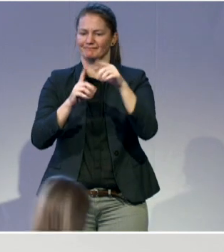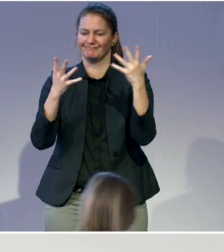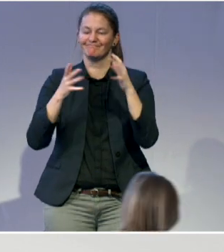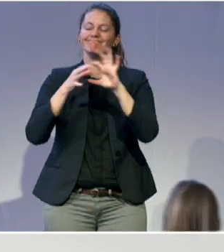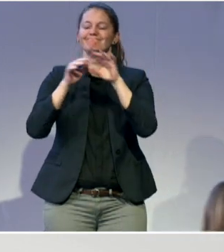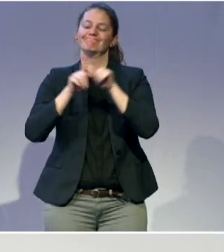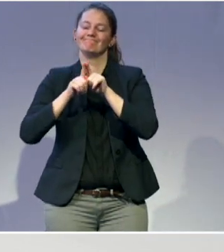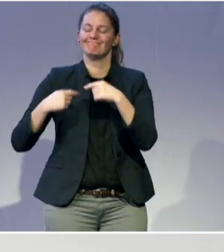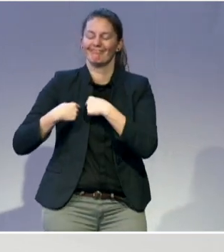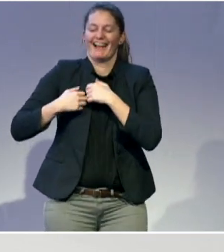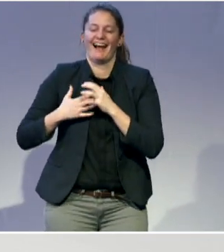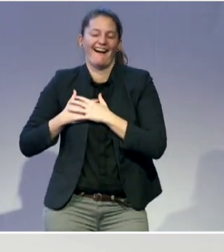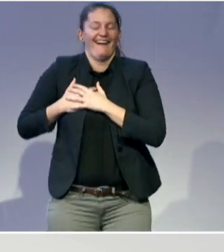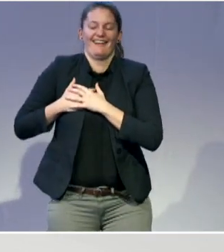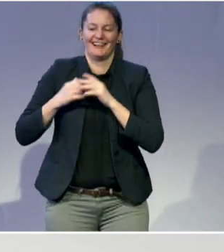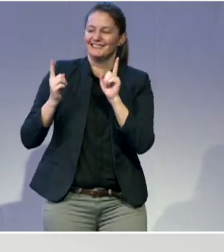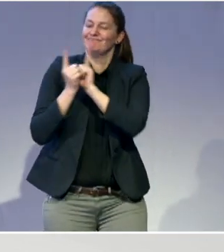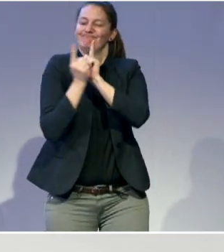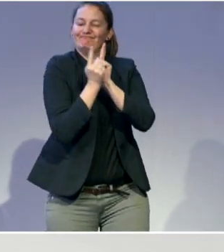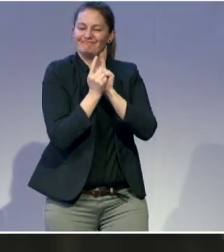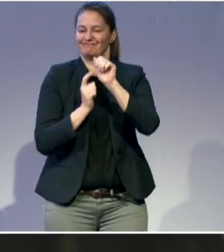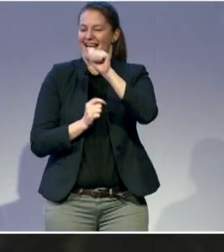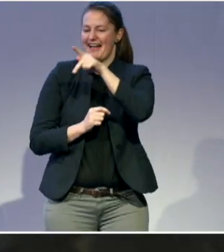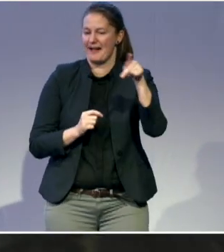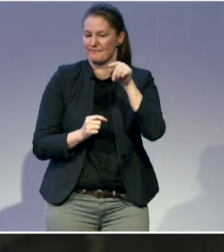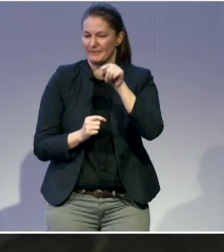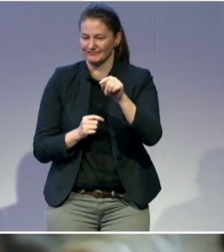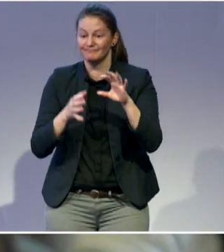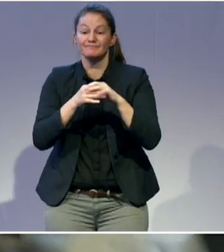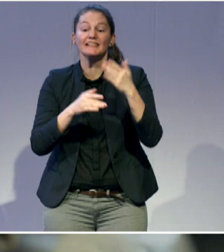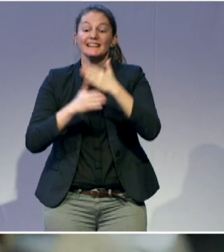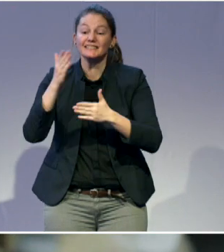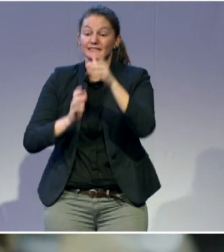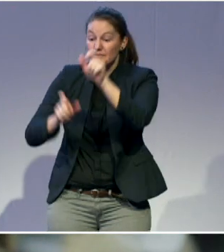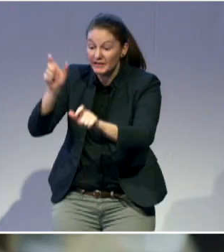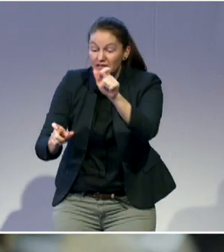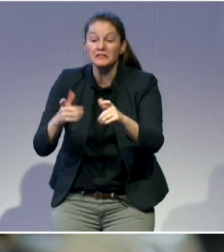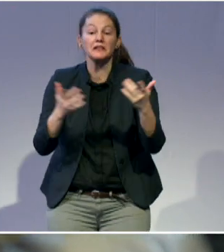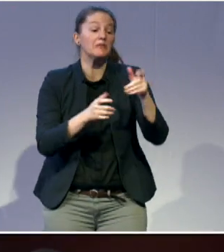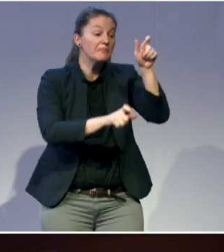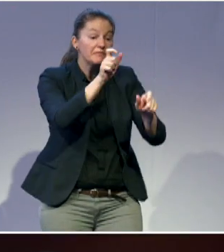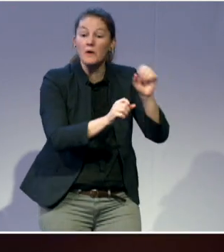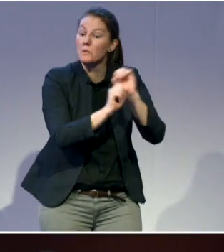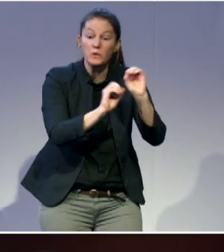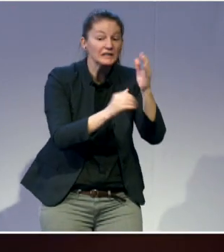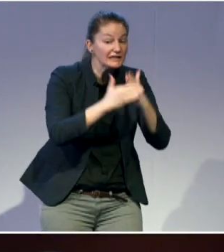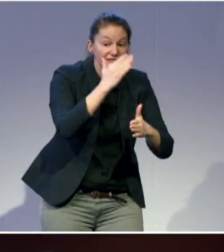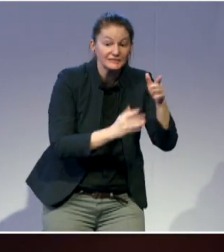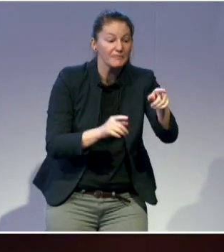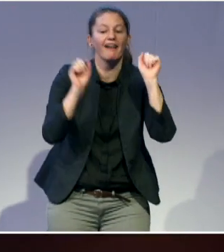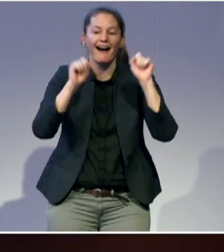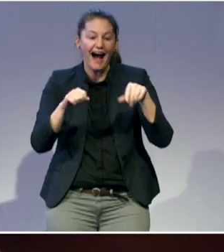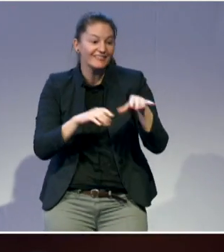Inclov's matchmaking app is for people with and without disabilities to make friends and connections. Inclov, short